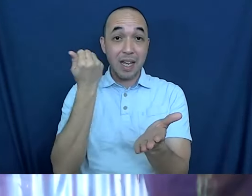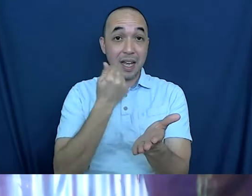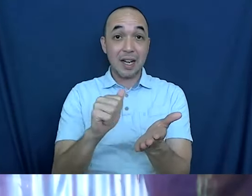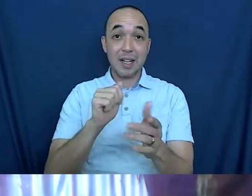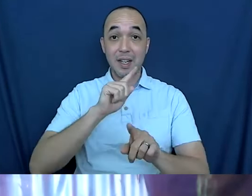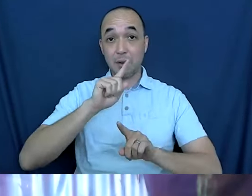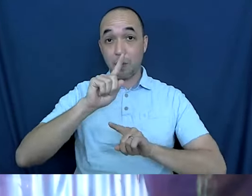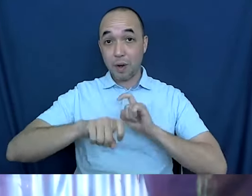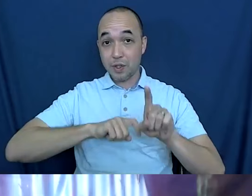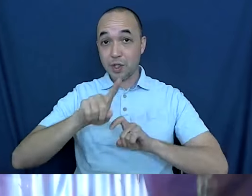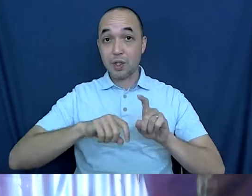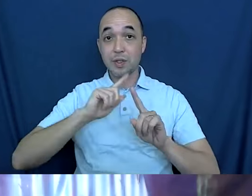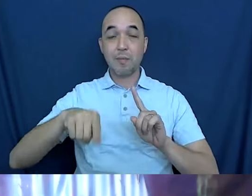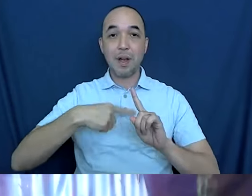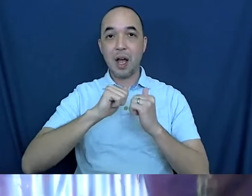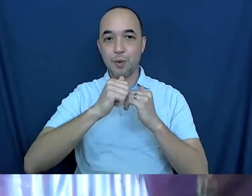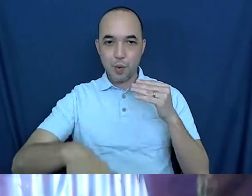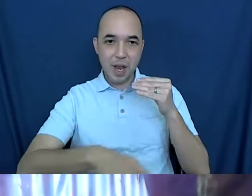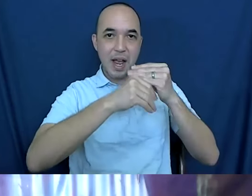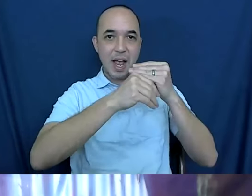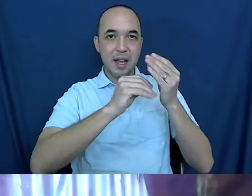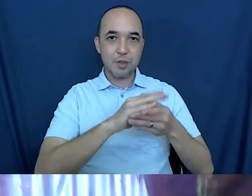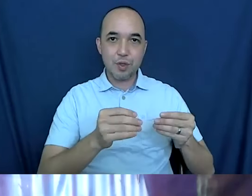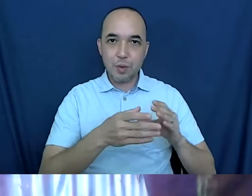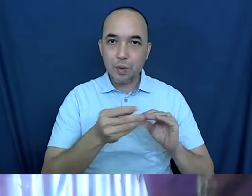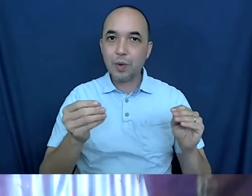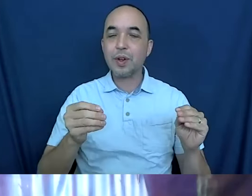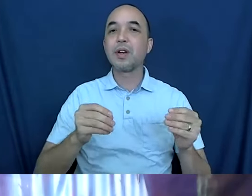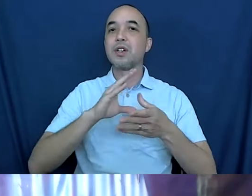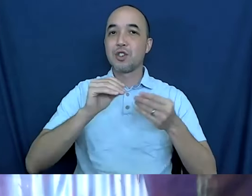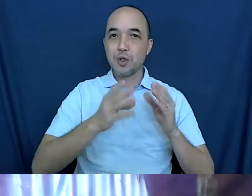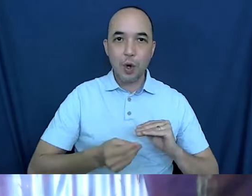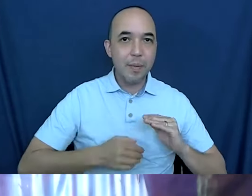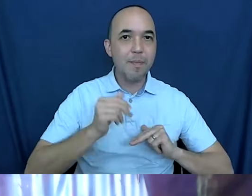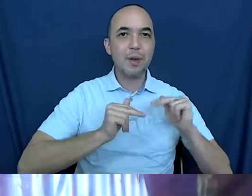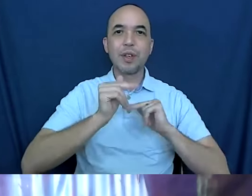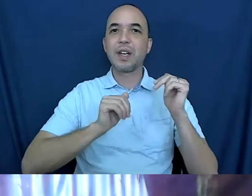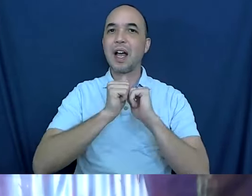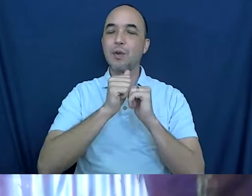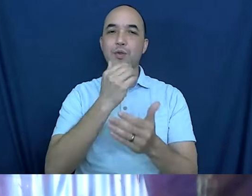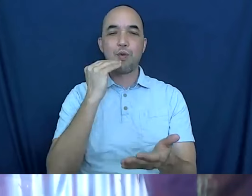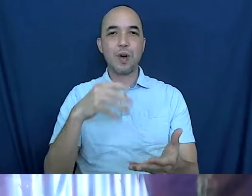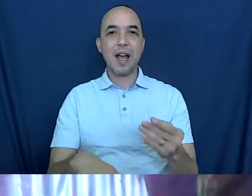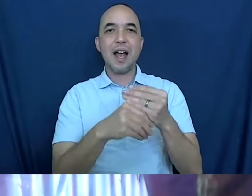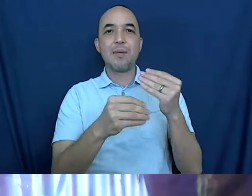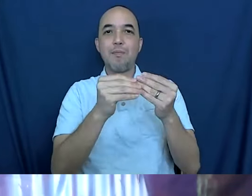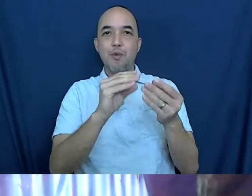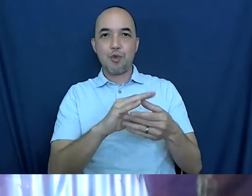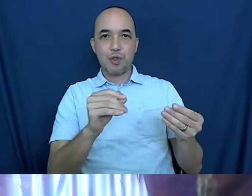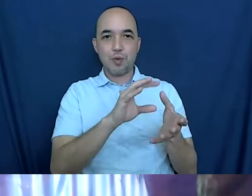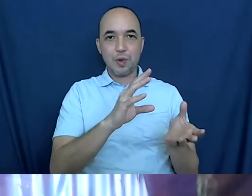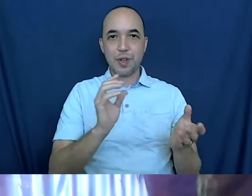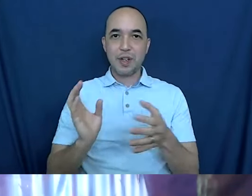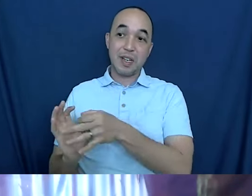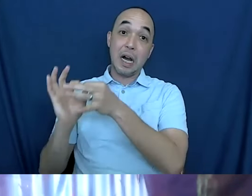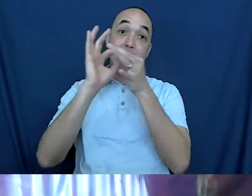about adding story to puzzle, narrative building, ways in which you can add narrative elements to directly tie back into puzzle